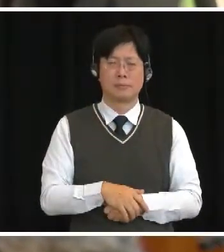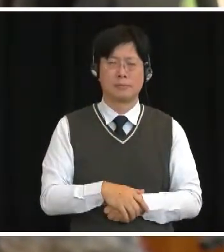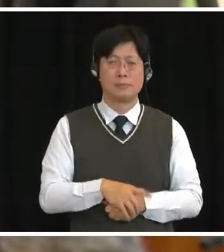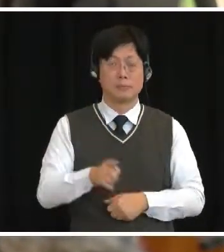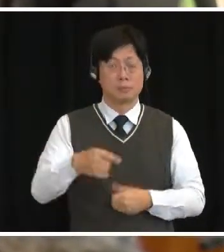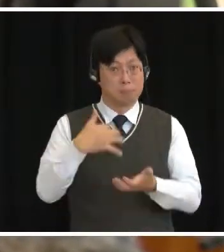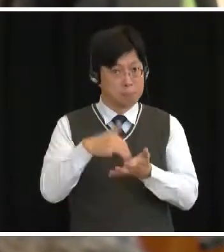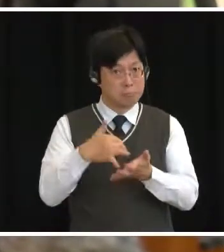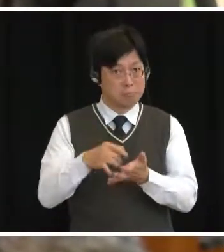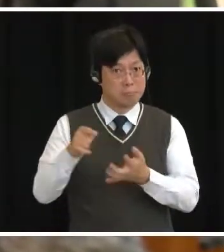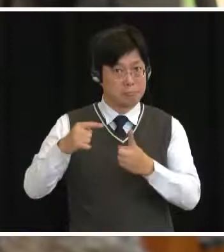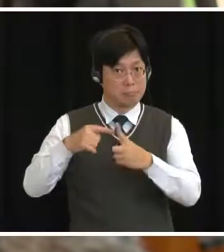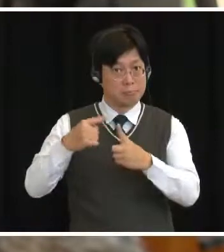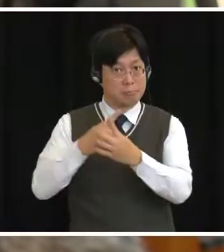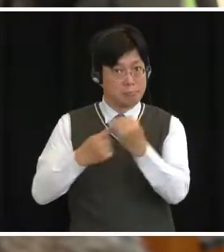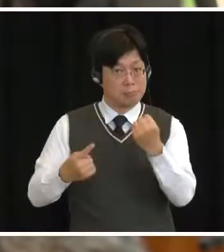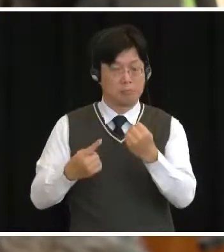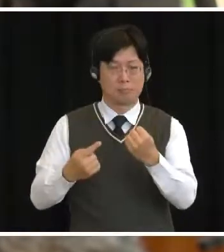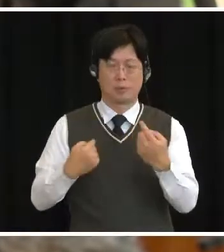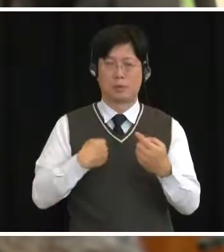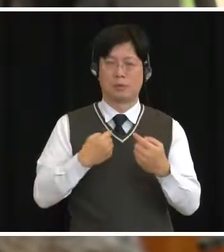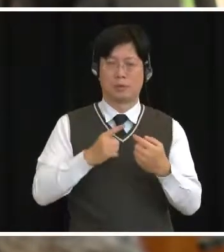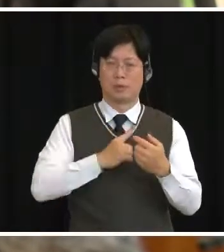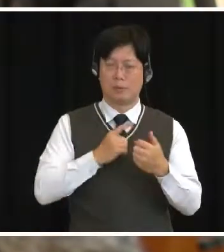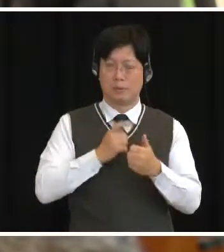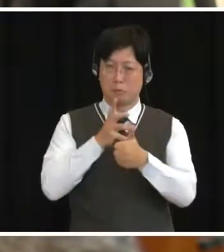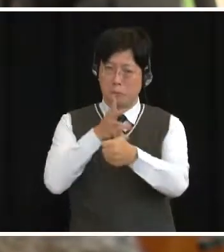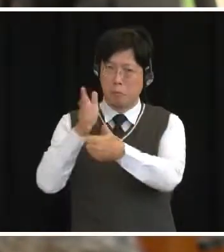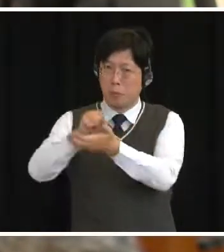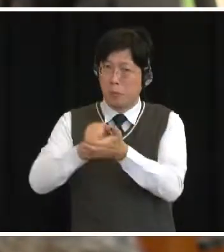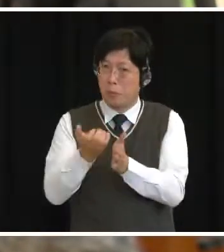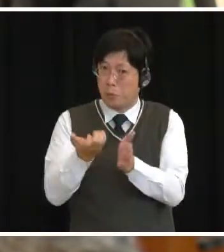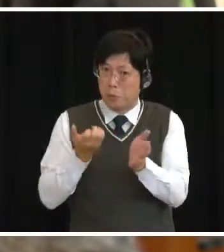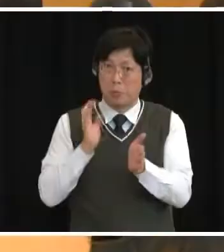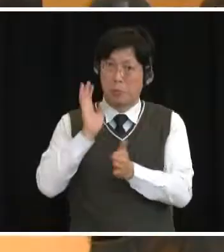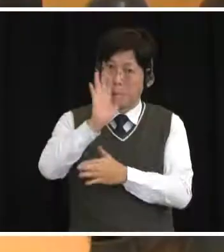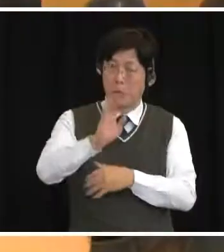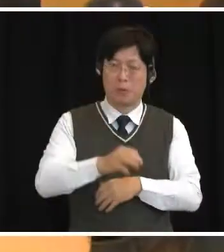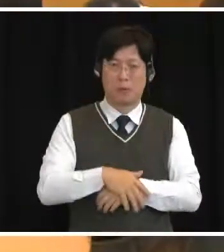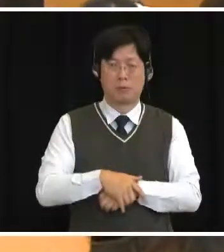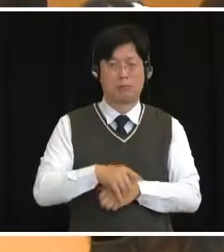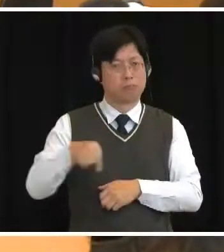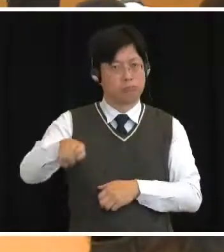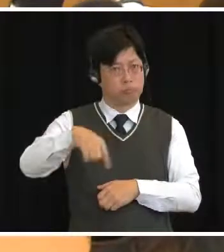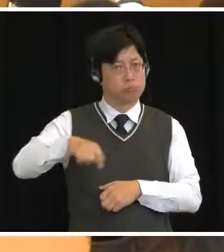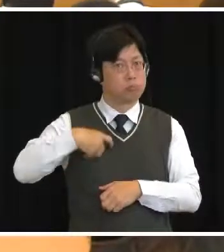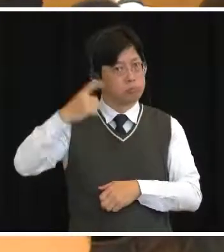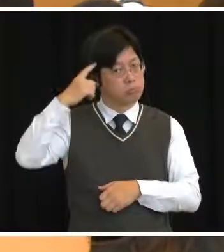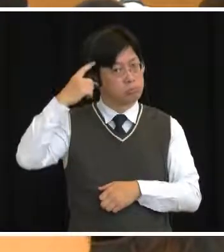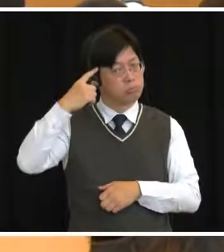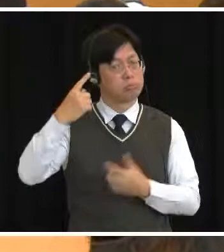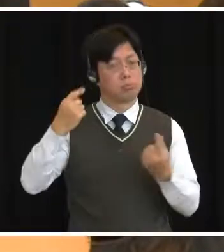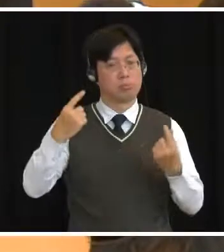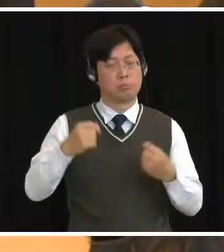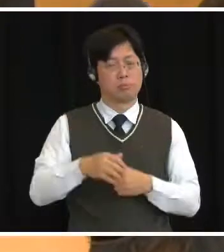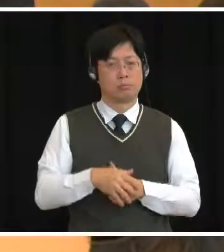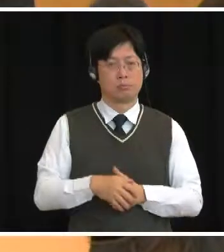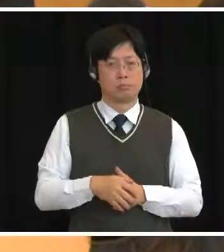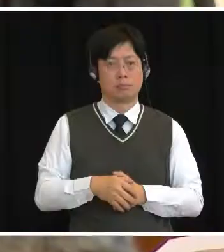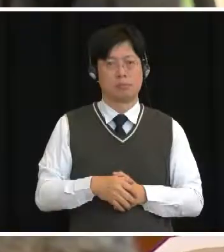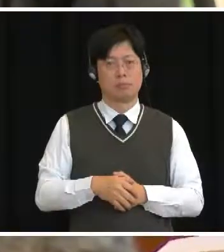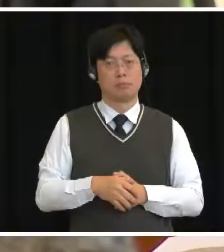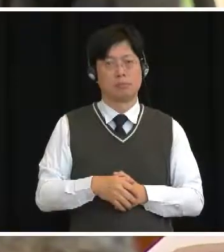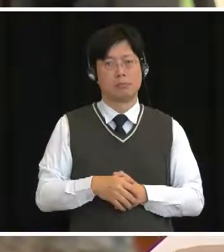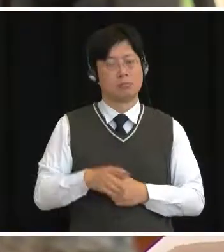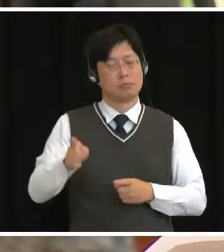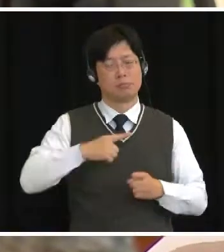about 3.2% of our total population. Before the poll and after the poll,